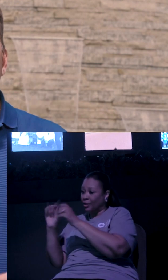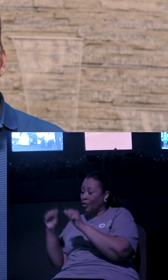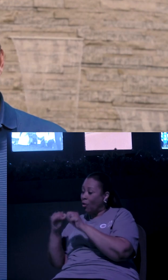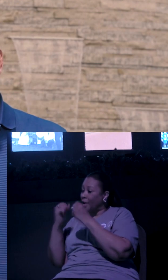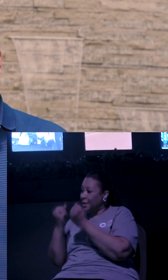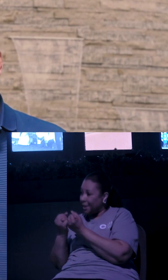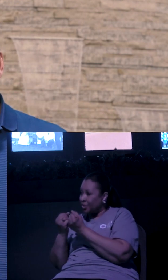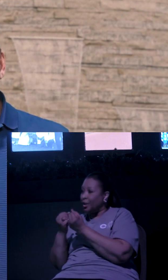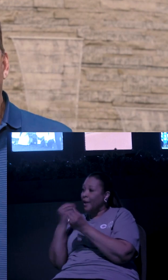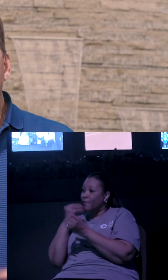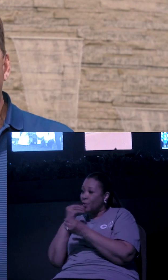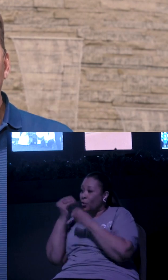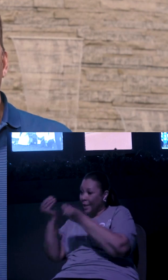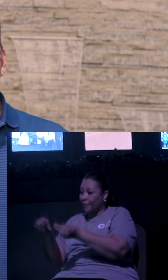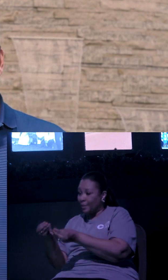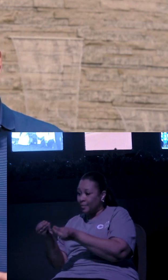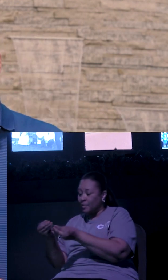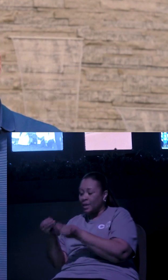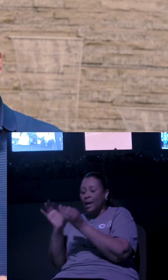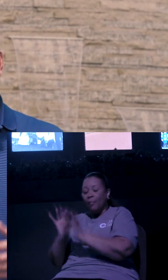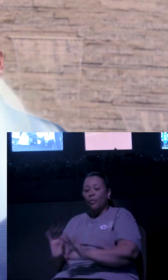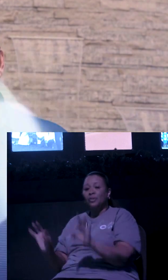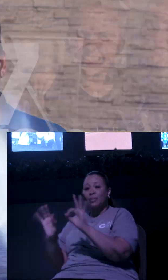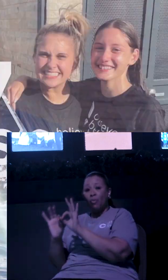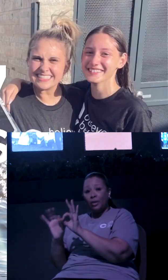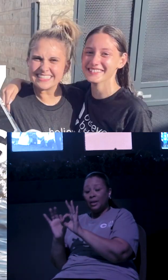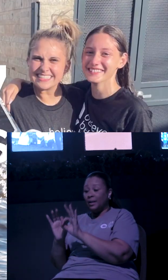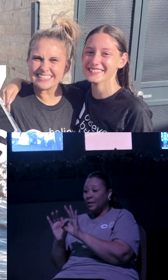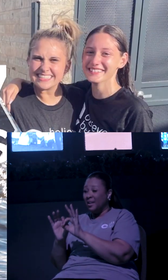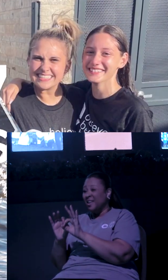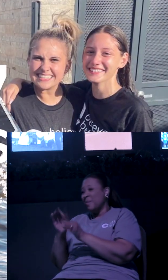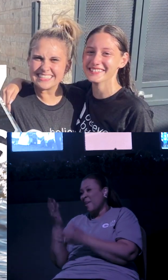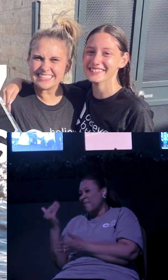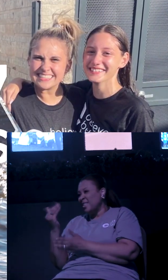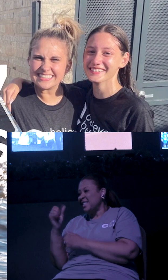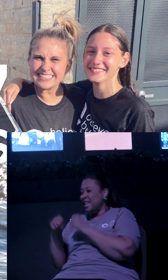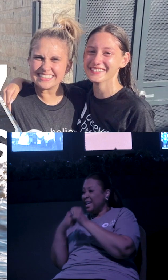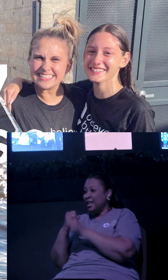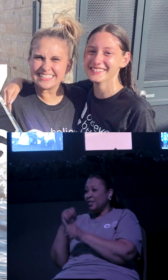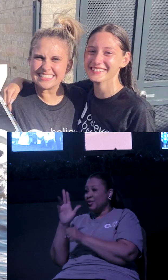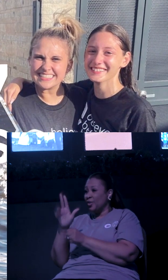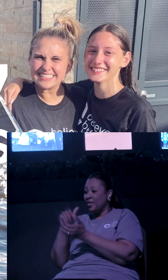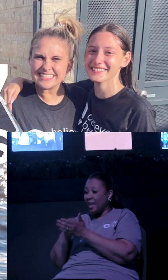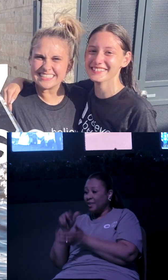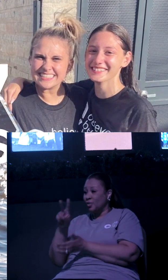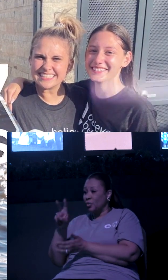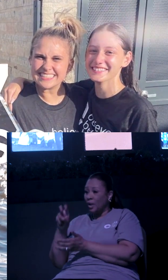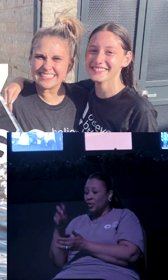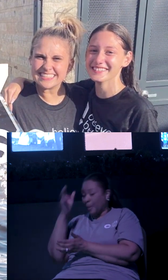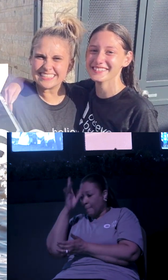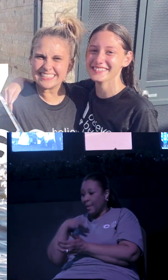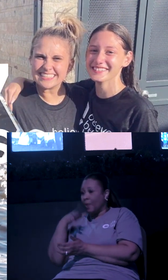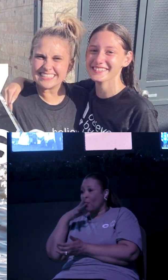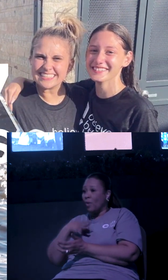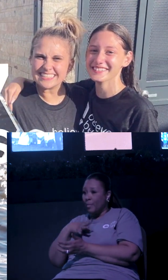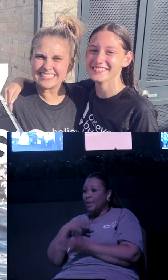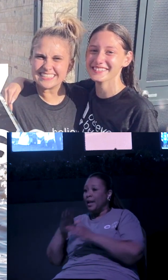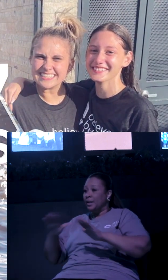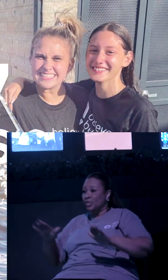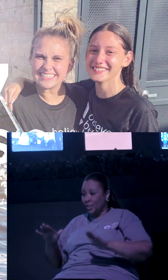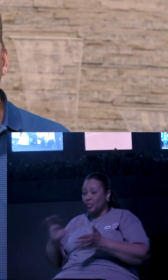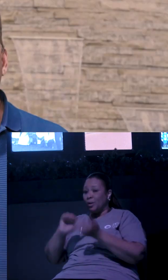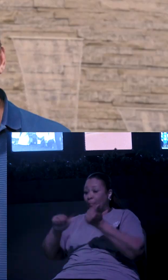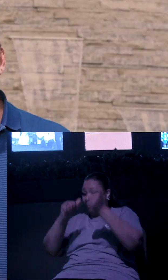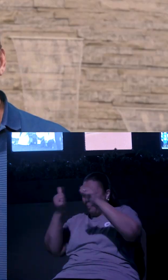and food distributions. Most importantly, over the past 15 years, over 3,200 men, women, and children have